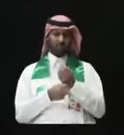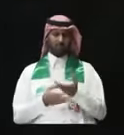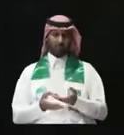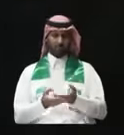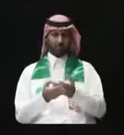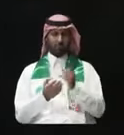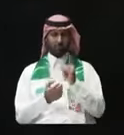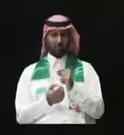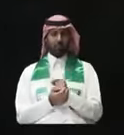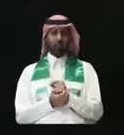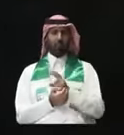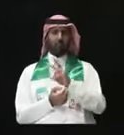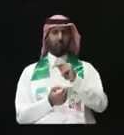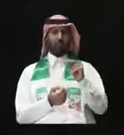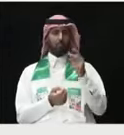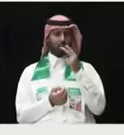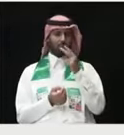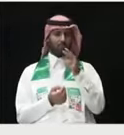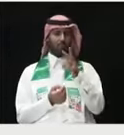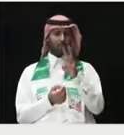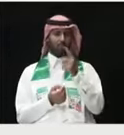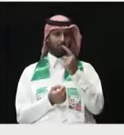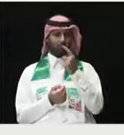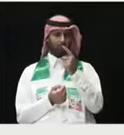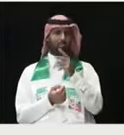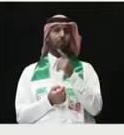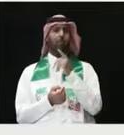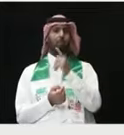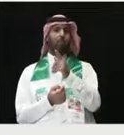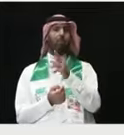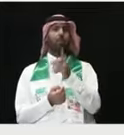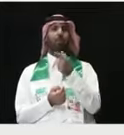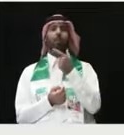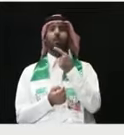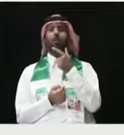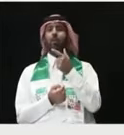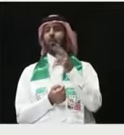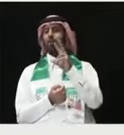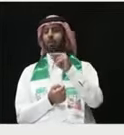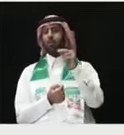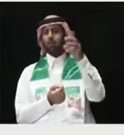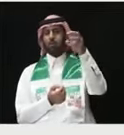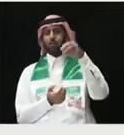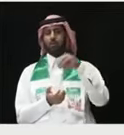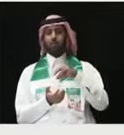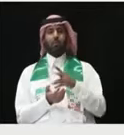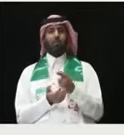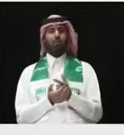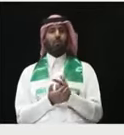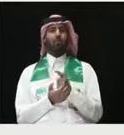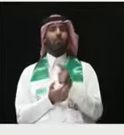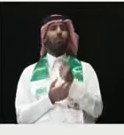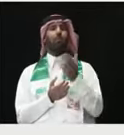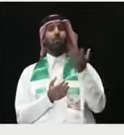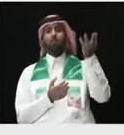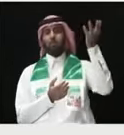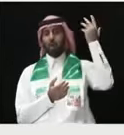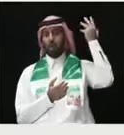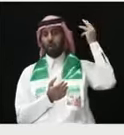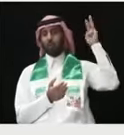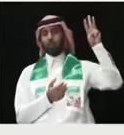far. Now here, what can we tell about it in here, which is was